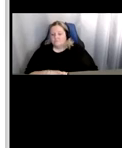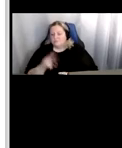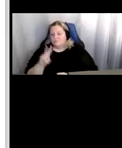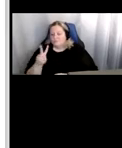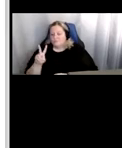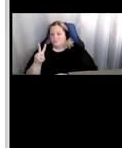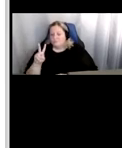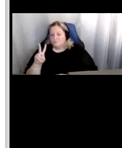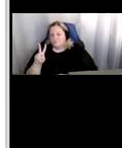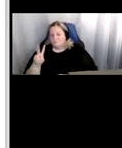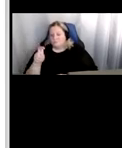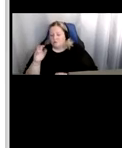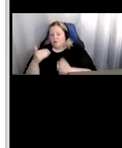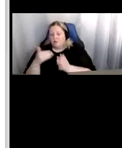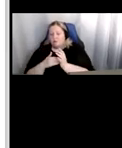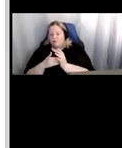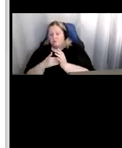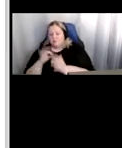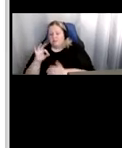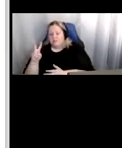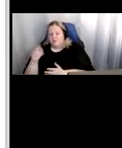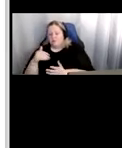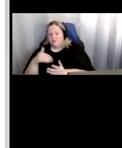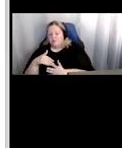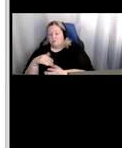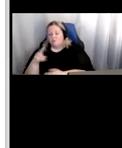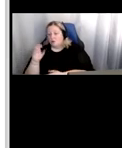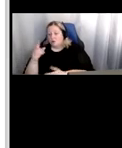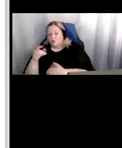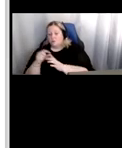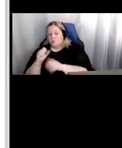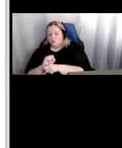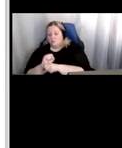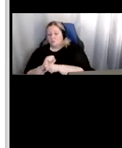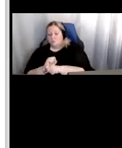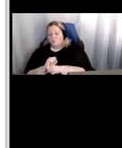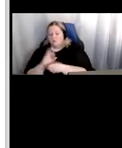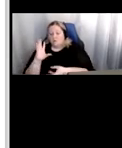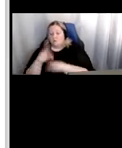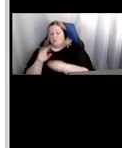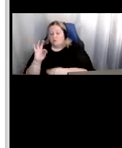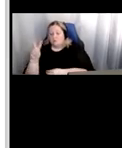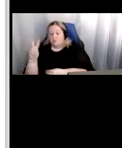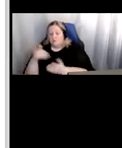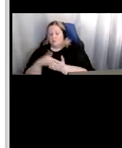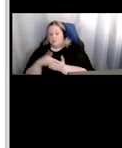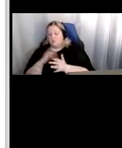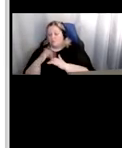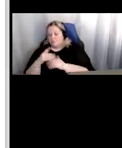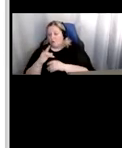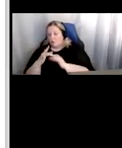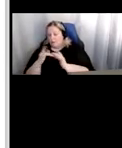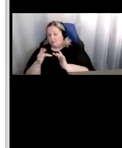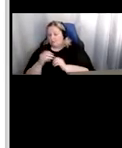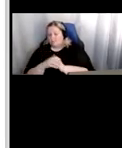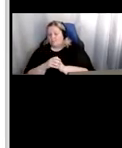2,000 works, 92,000, no, it's 200,000 works total, 92 of the thousands of those works are available online. So